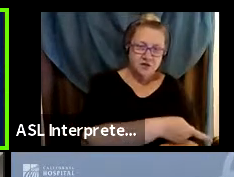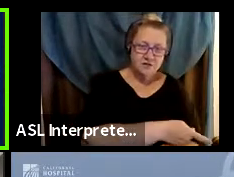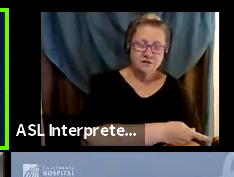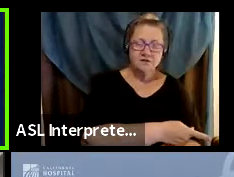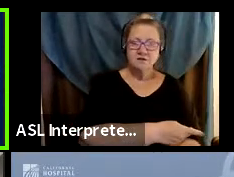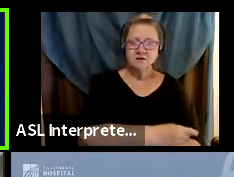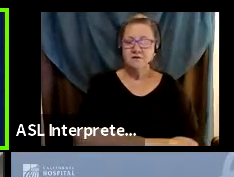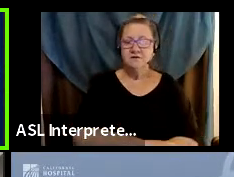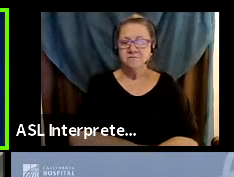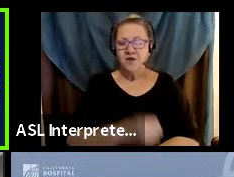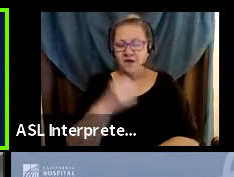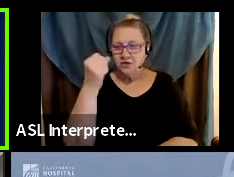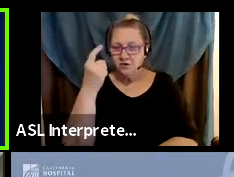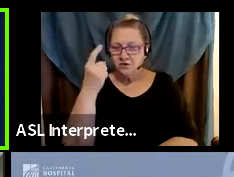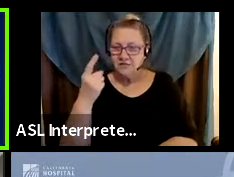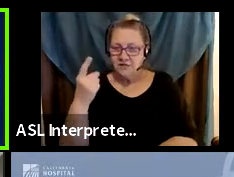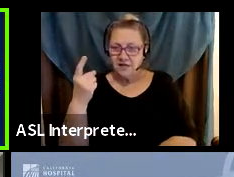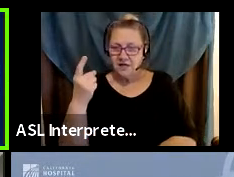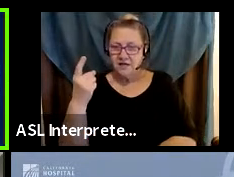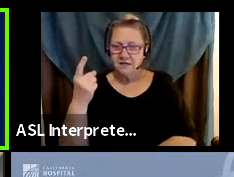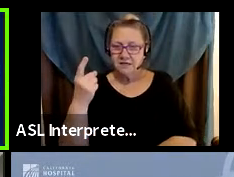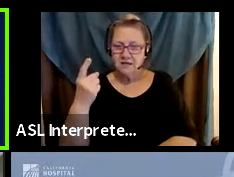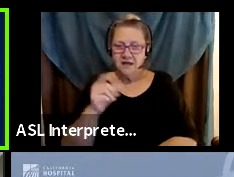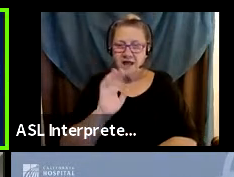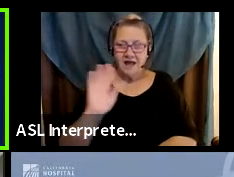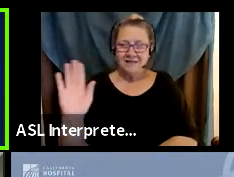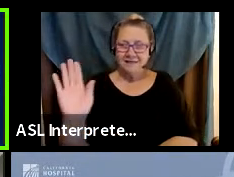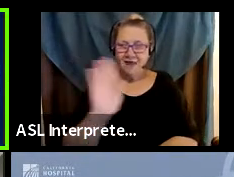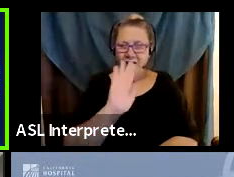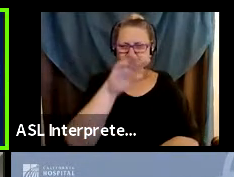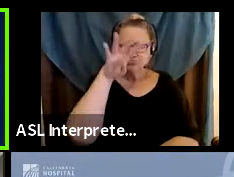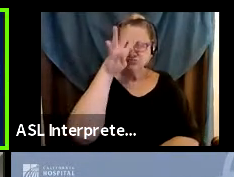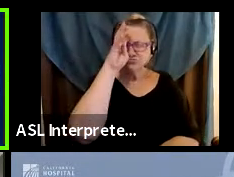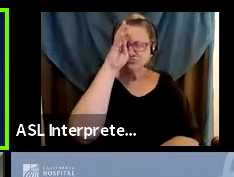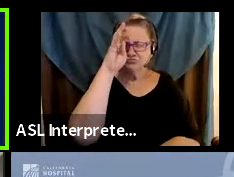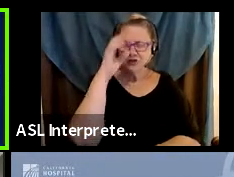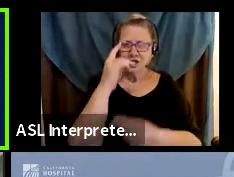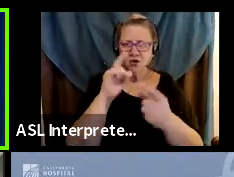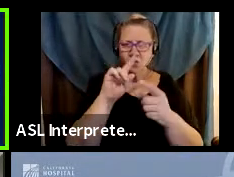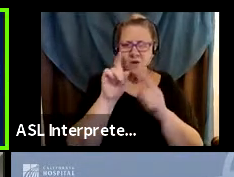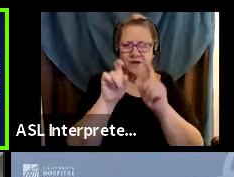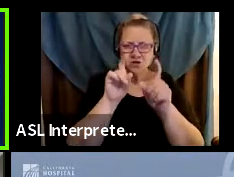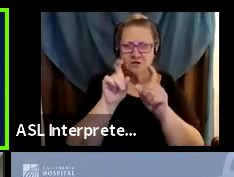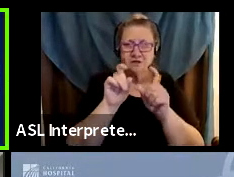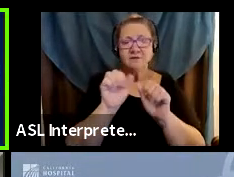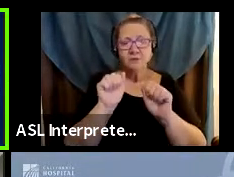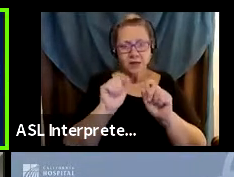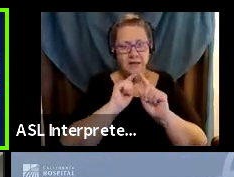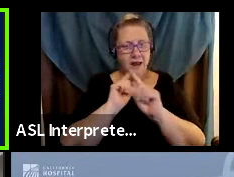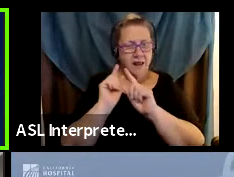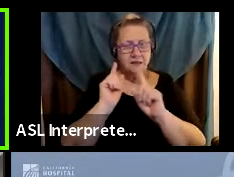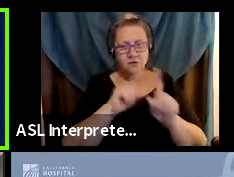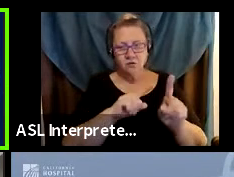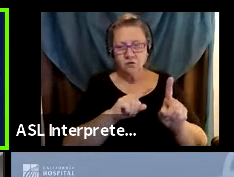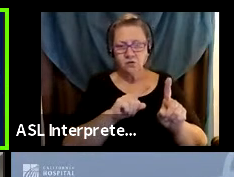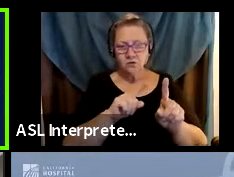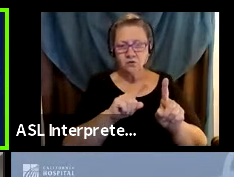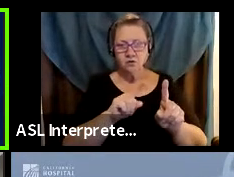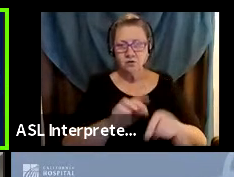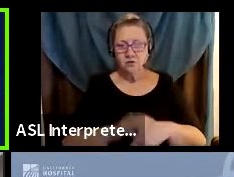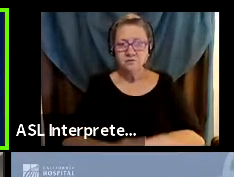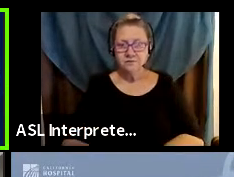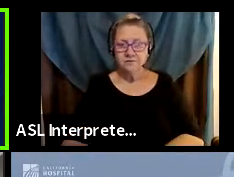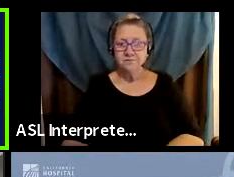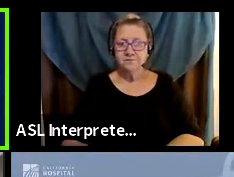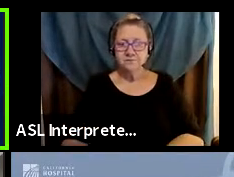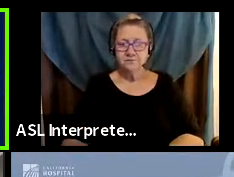understand and have their questions answered. I think to extend upon that, it raises